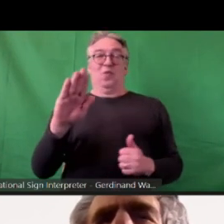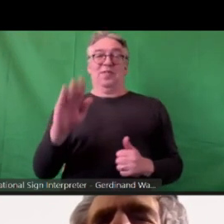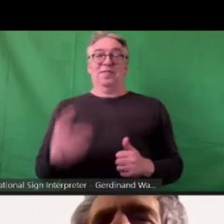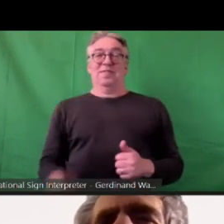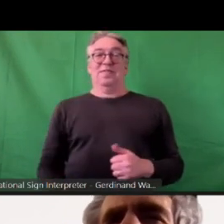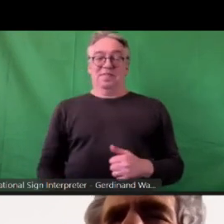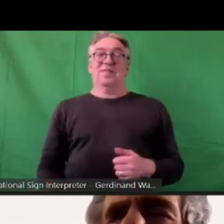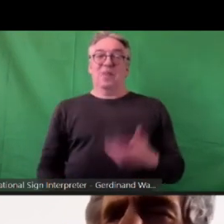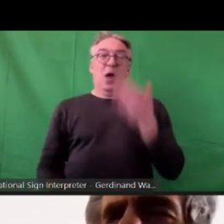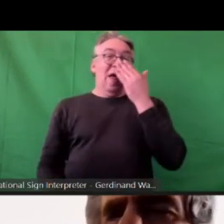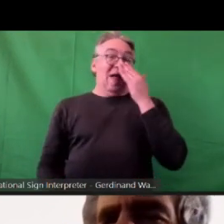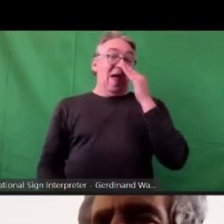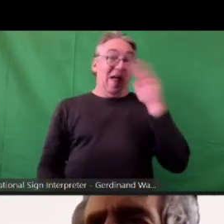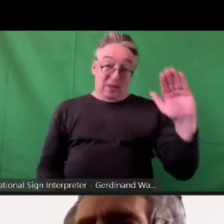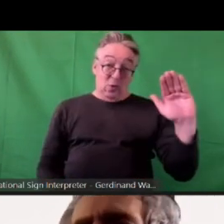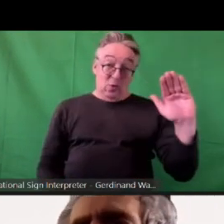support.